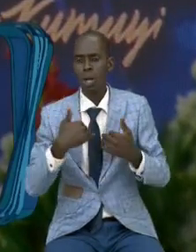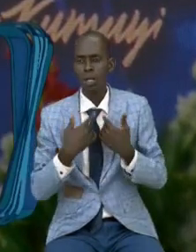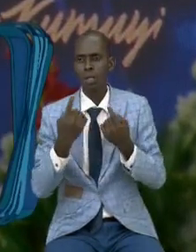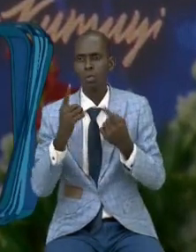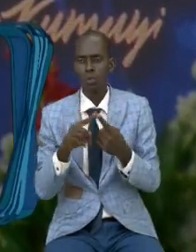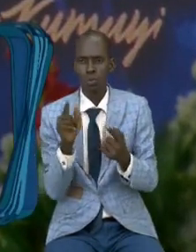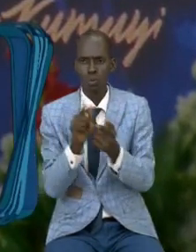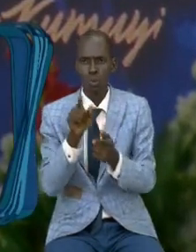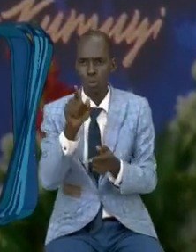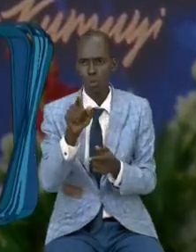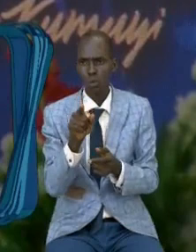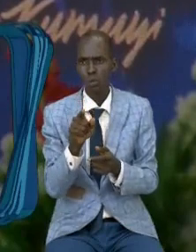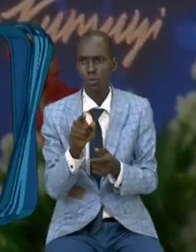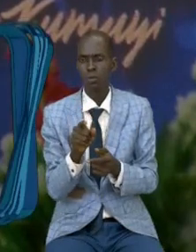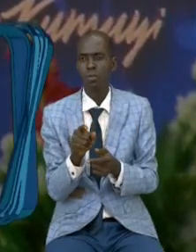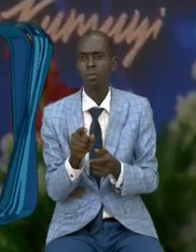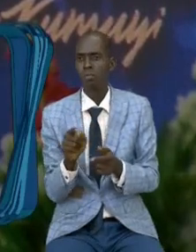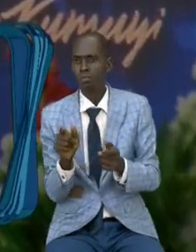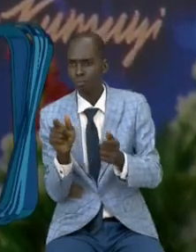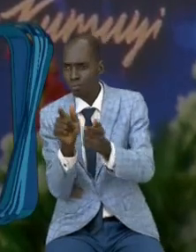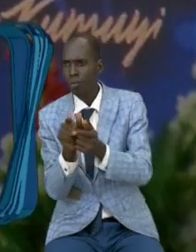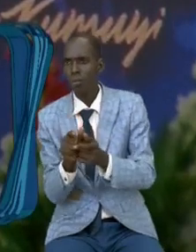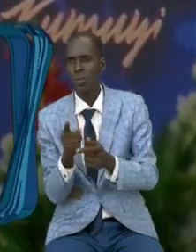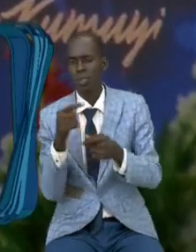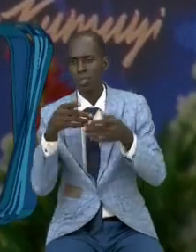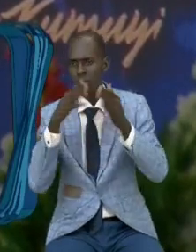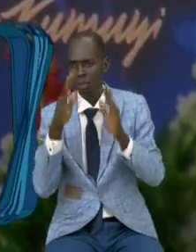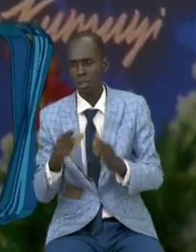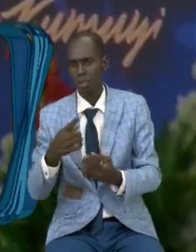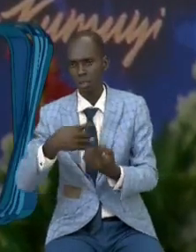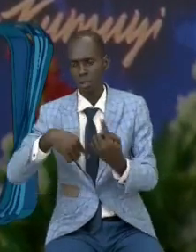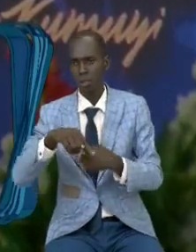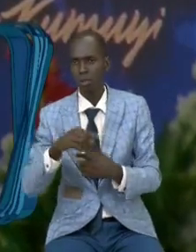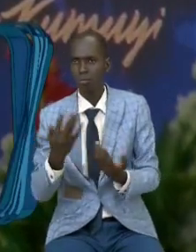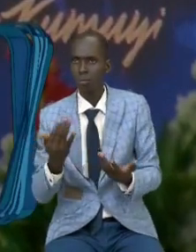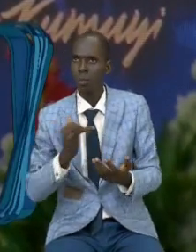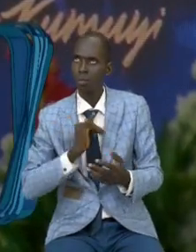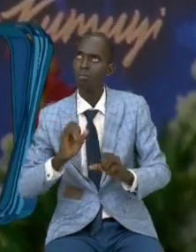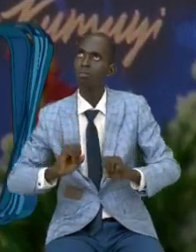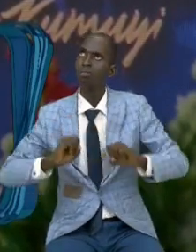Let's give them the package of blessing.